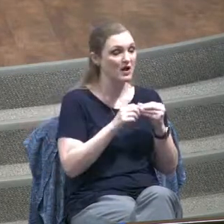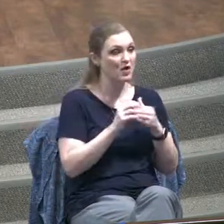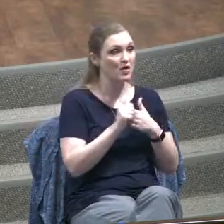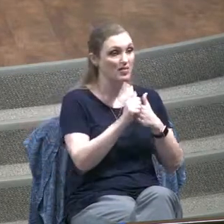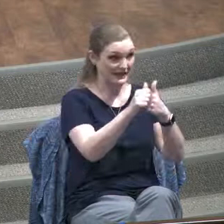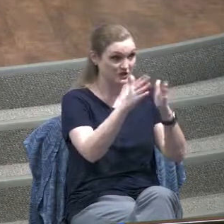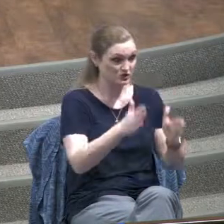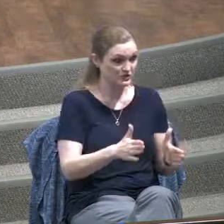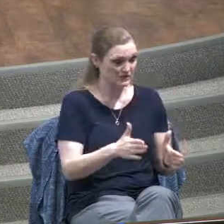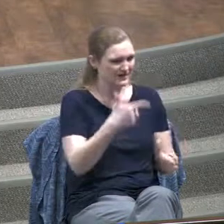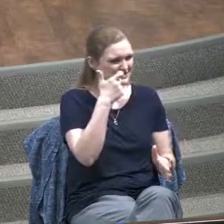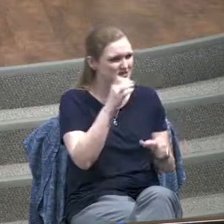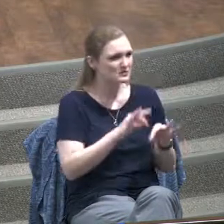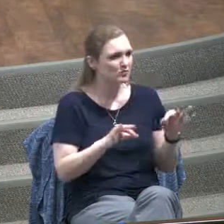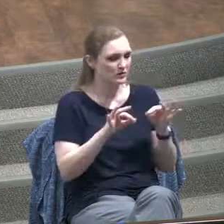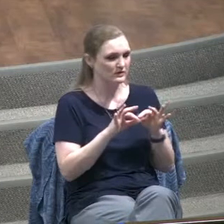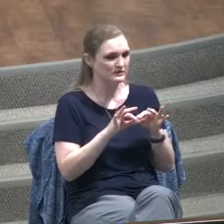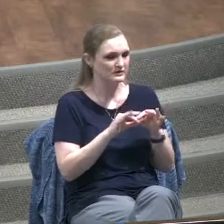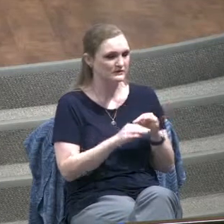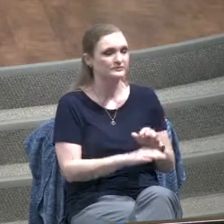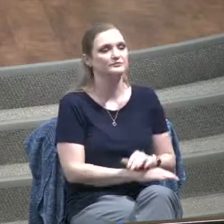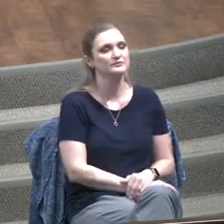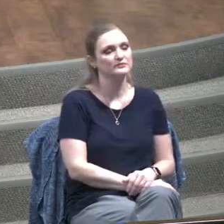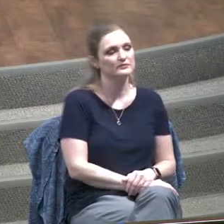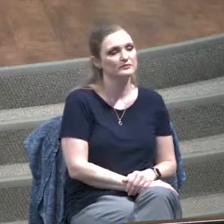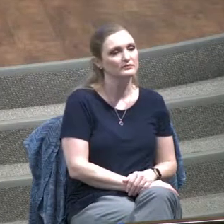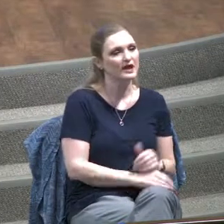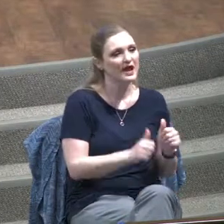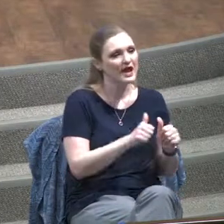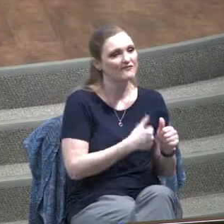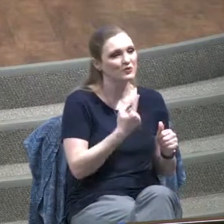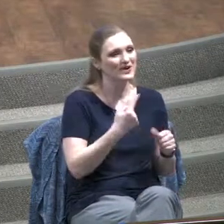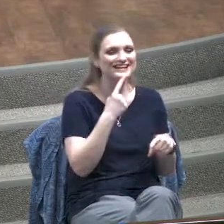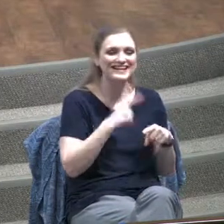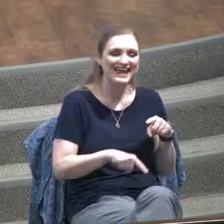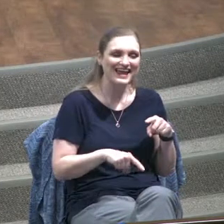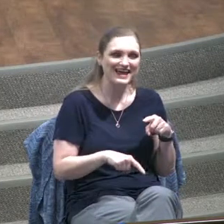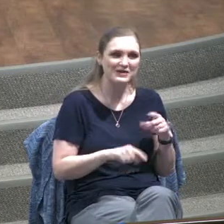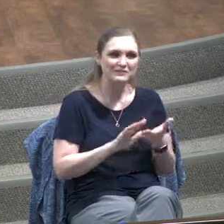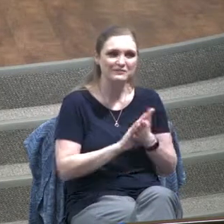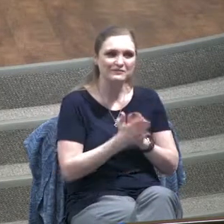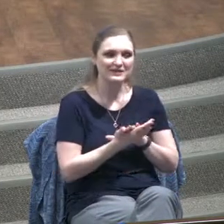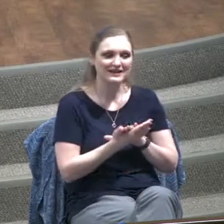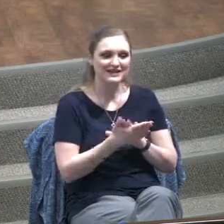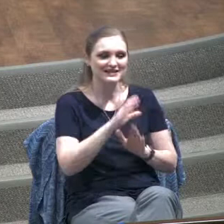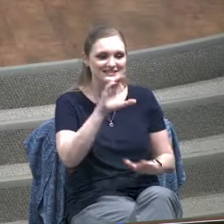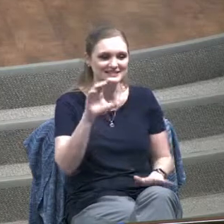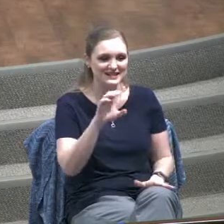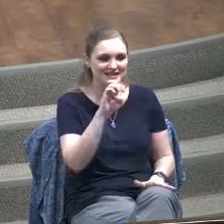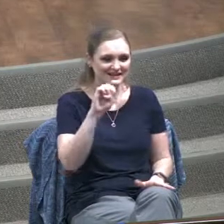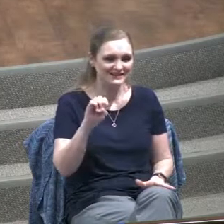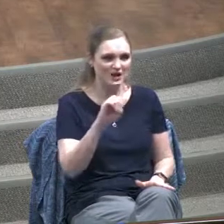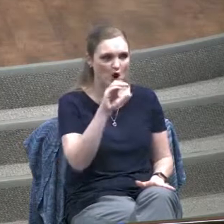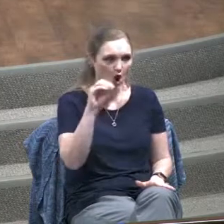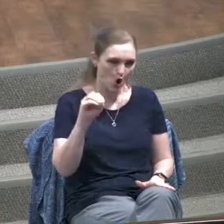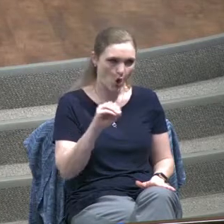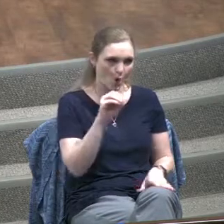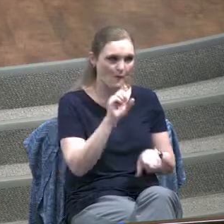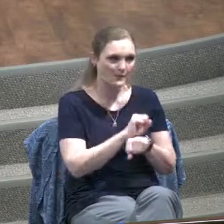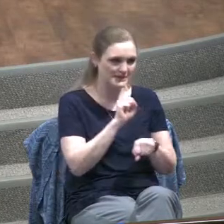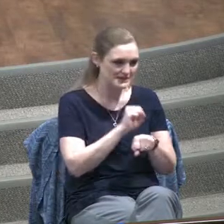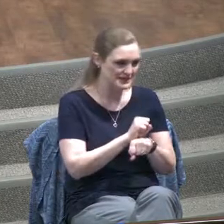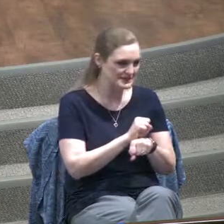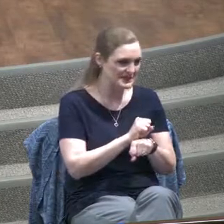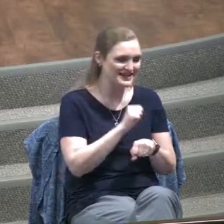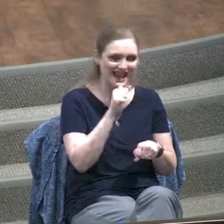extremely important. Now, everybody can't be a CEO. Not everybody wants to be a CEO. Everybody can't necessarily